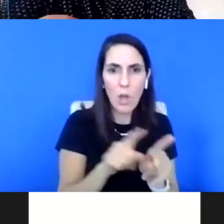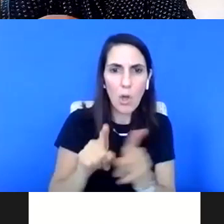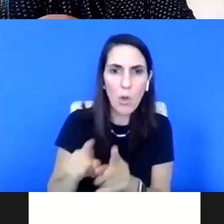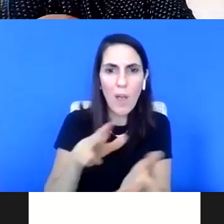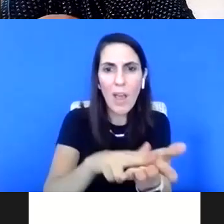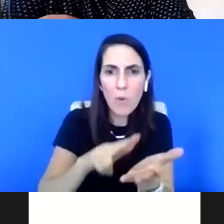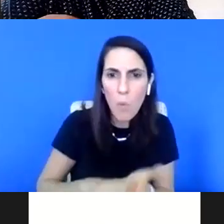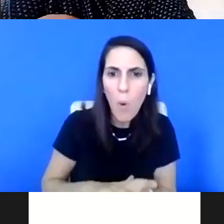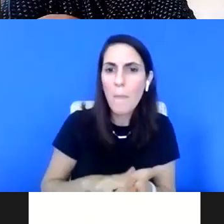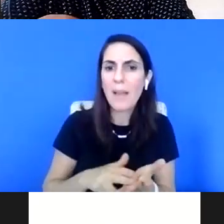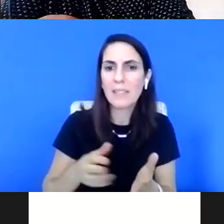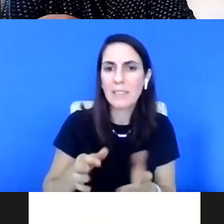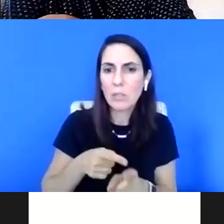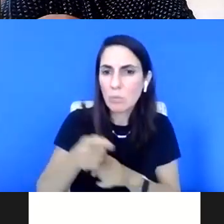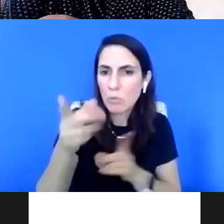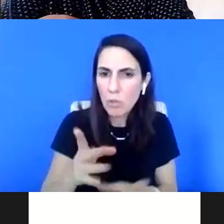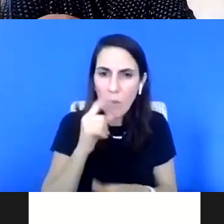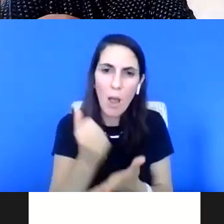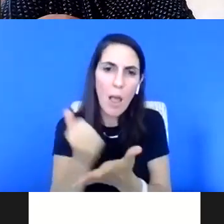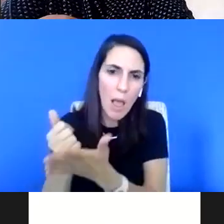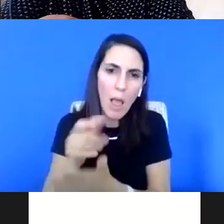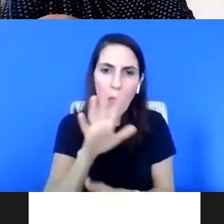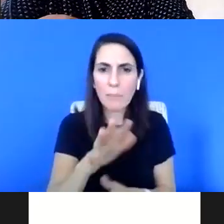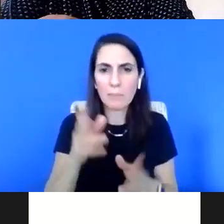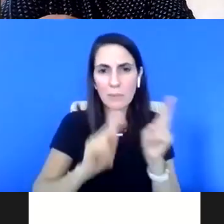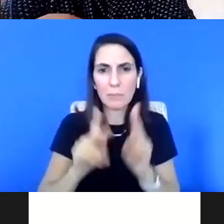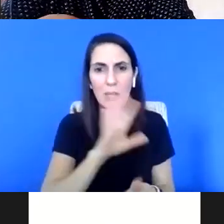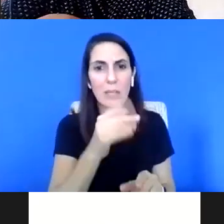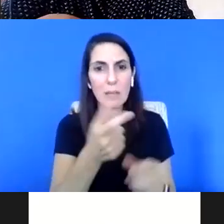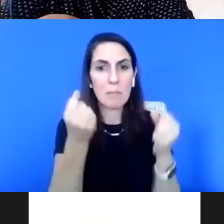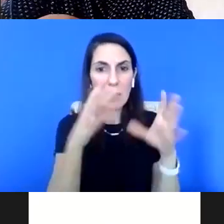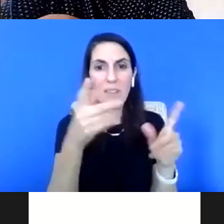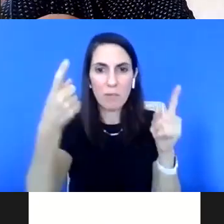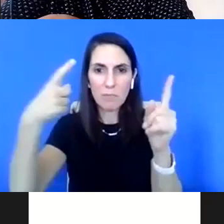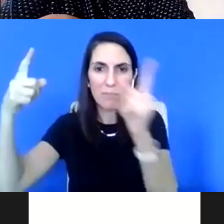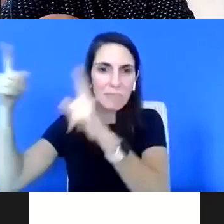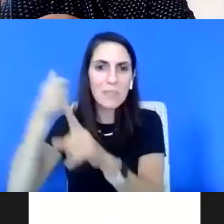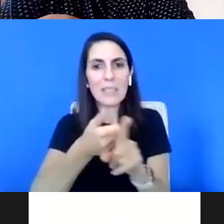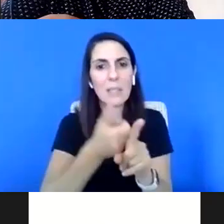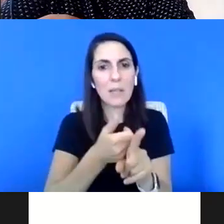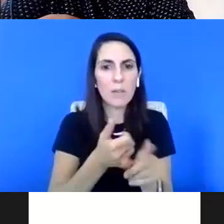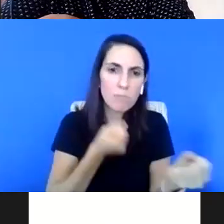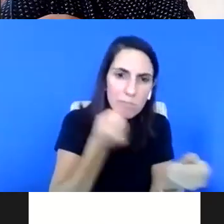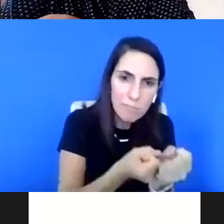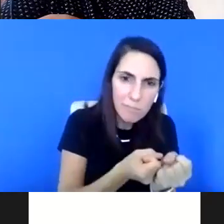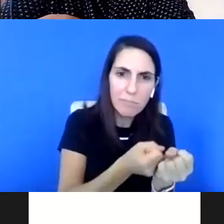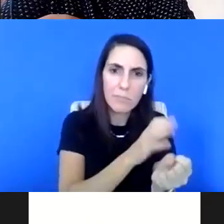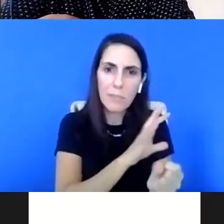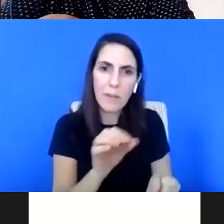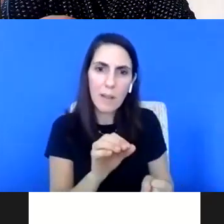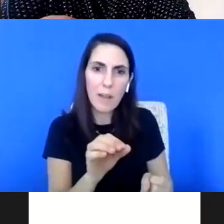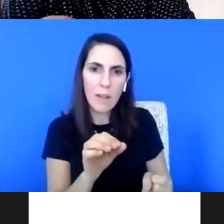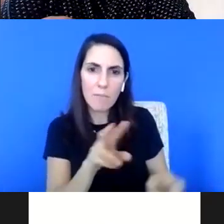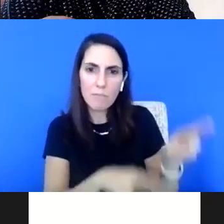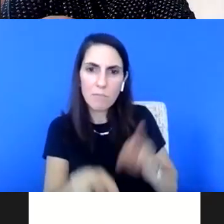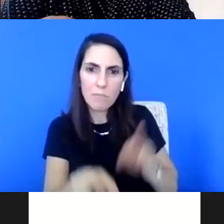they help people. Among his many achievements, he advocated for and monitored reauthorization efforts